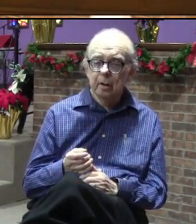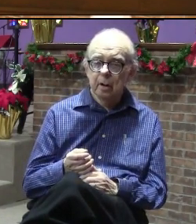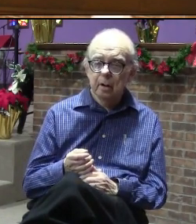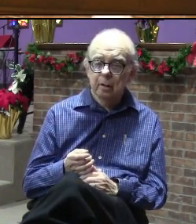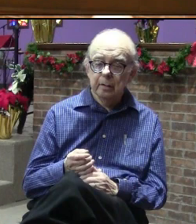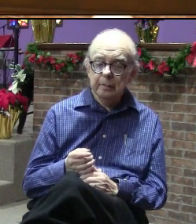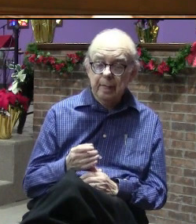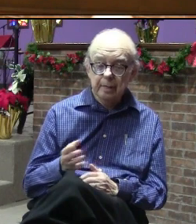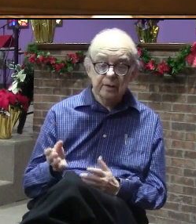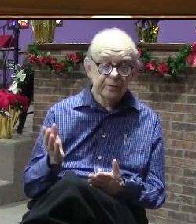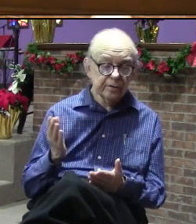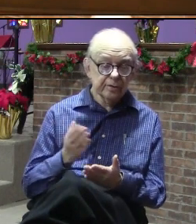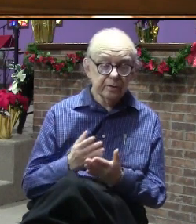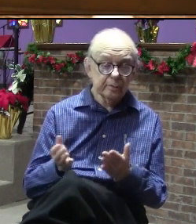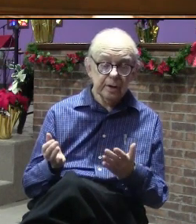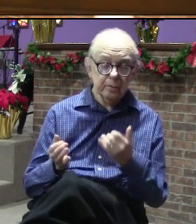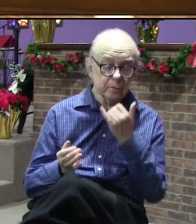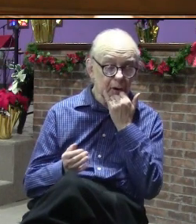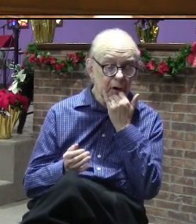there's something wrong.